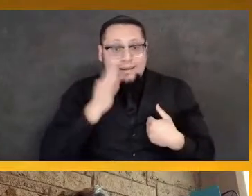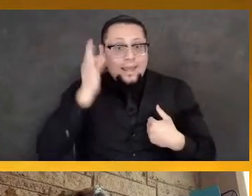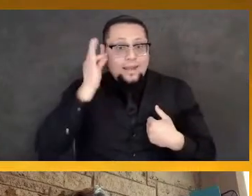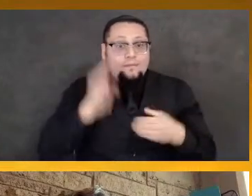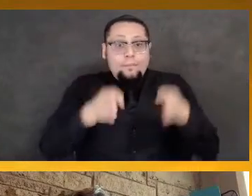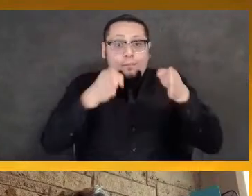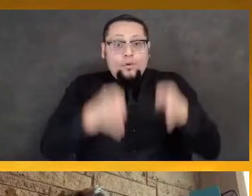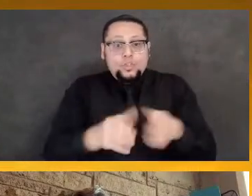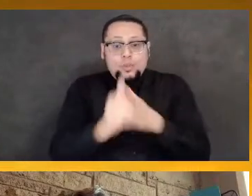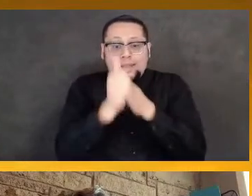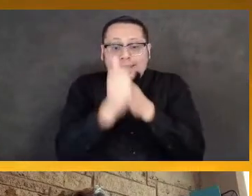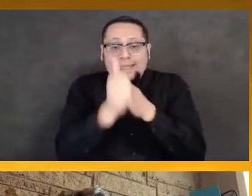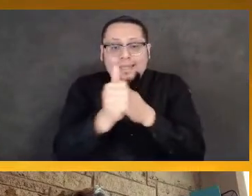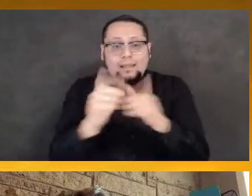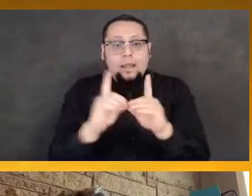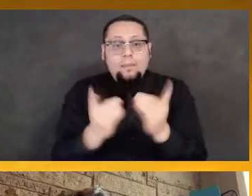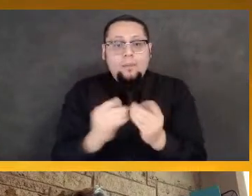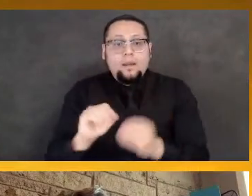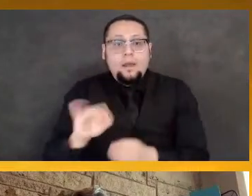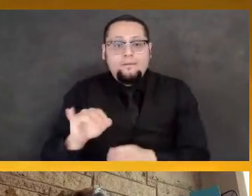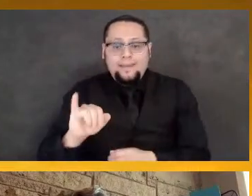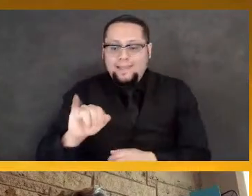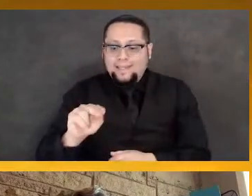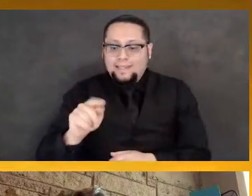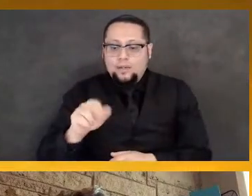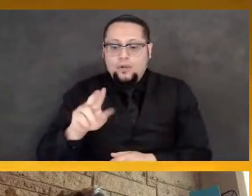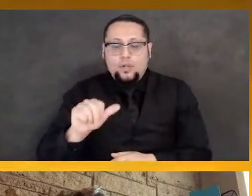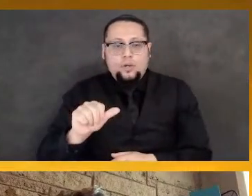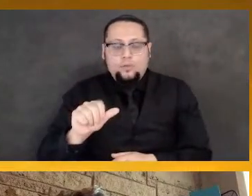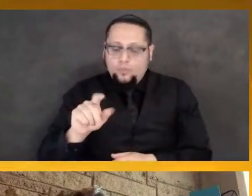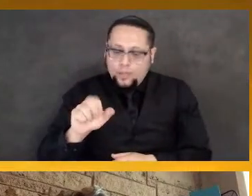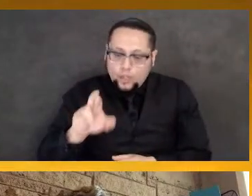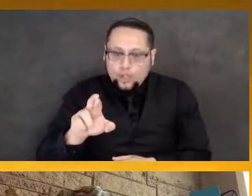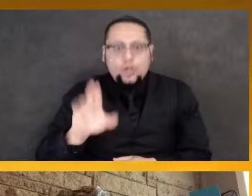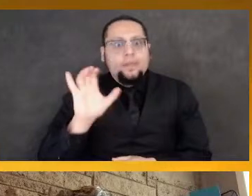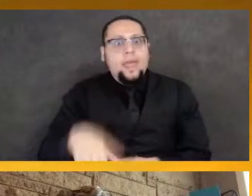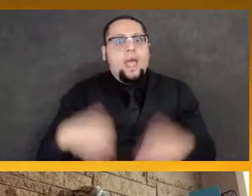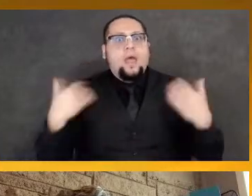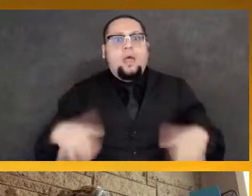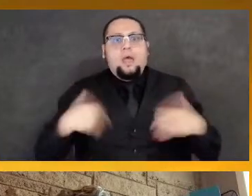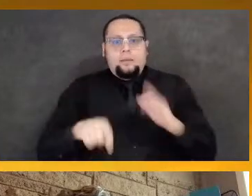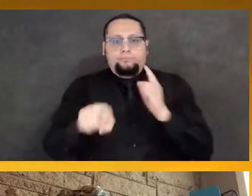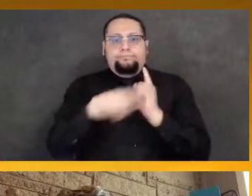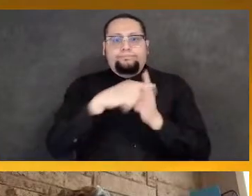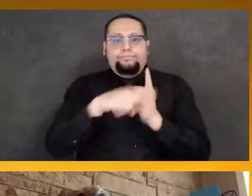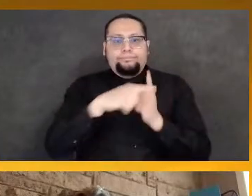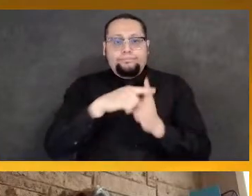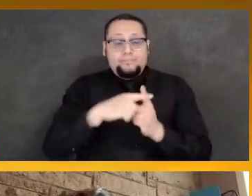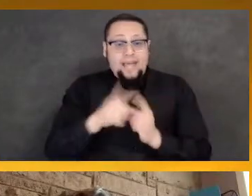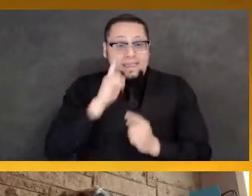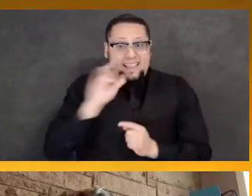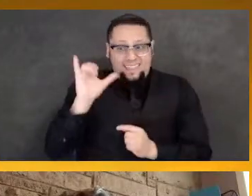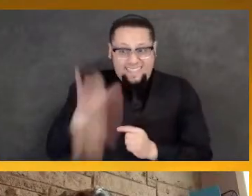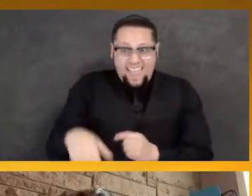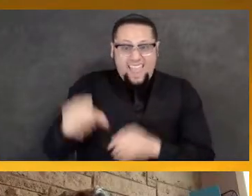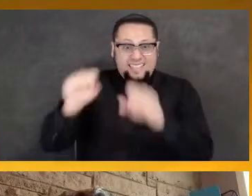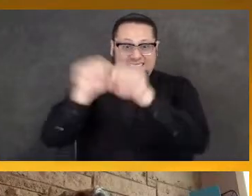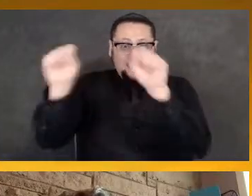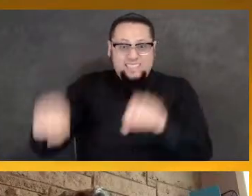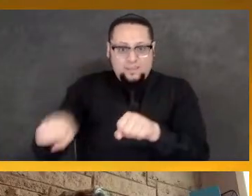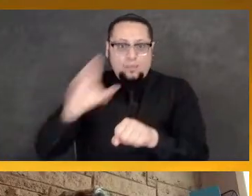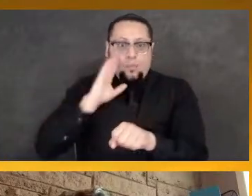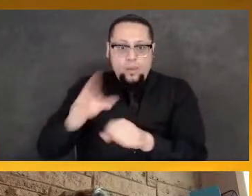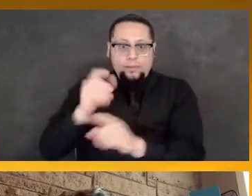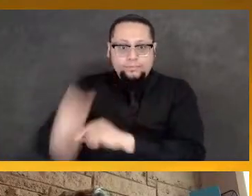leading the Department of Interior is a huge win. And that is one of the systems that I think hopefully will get